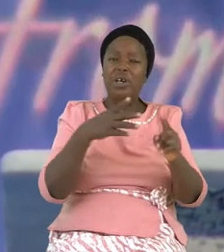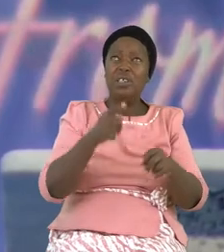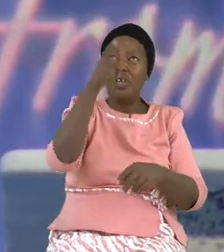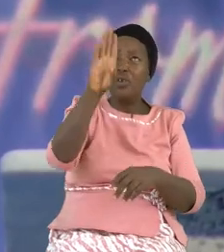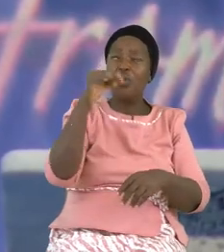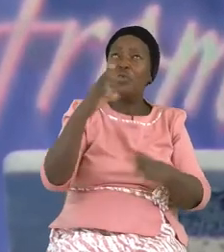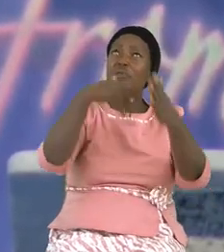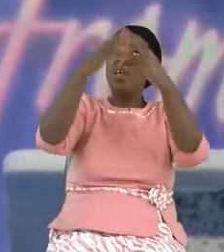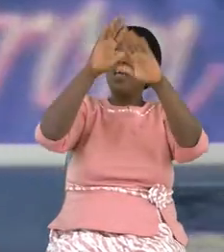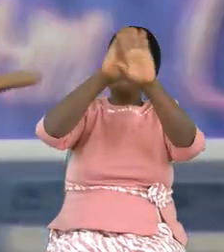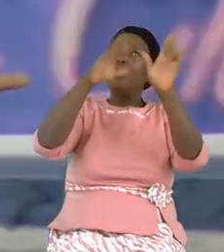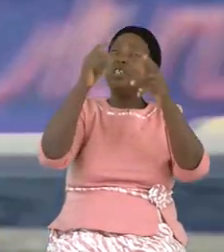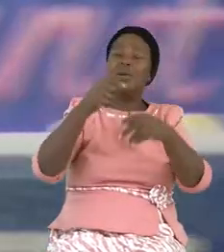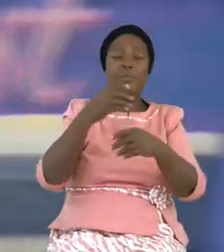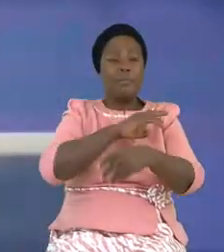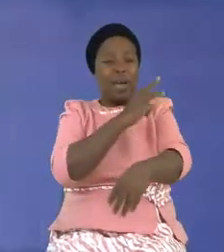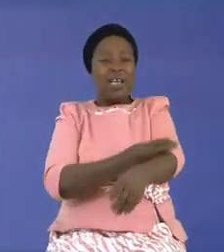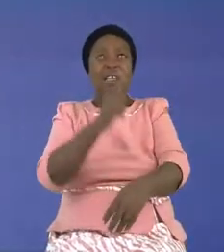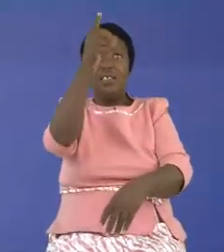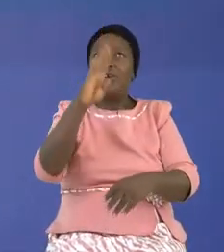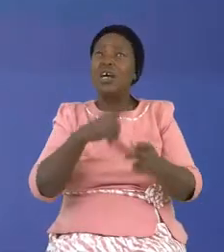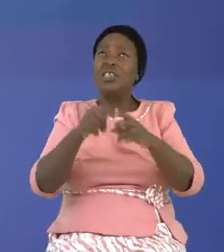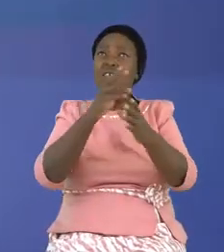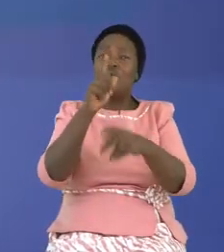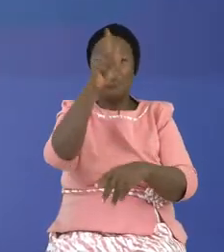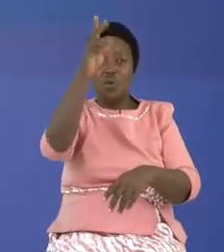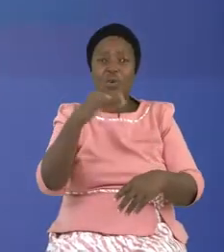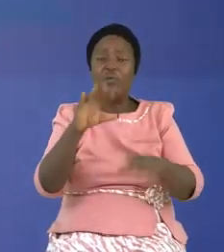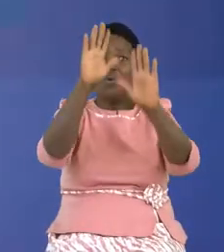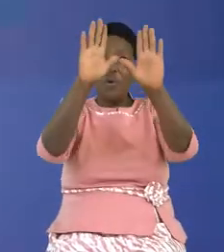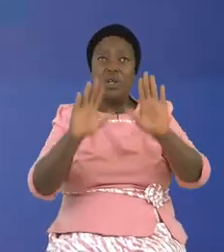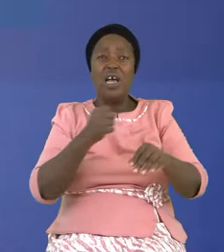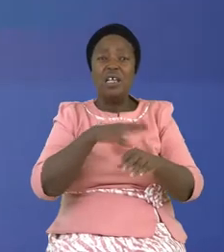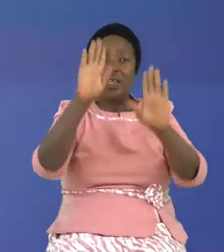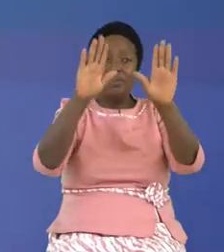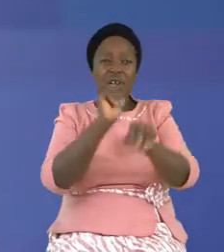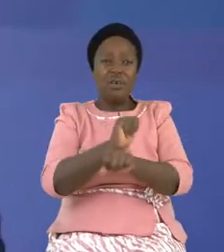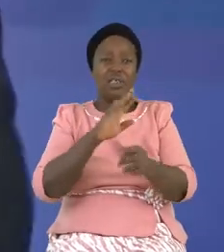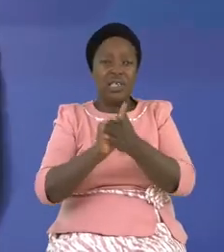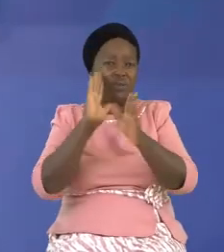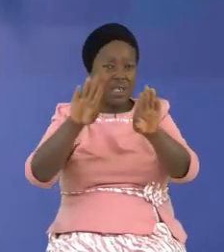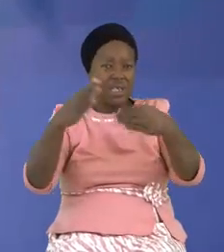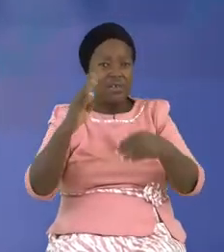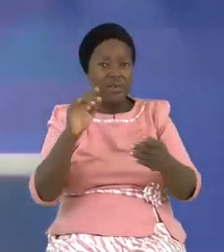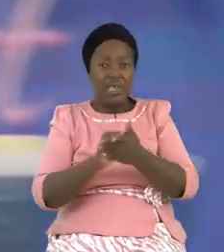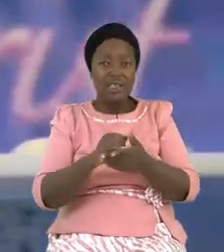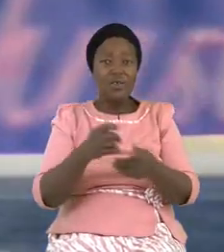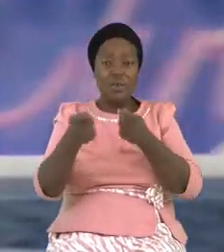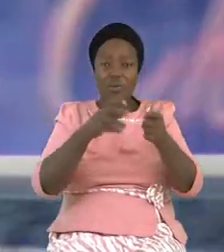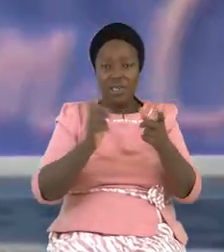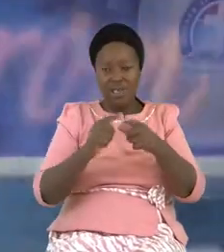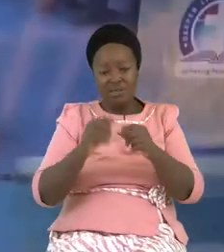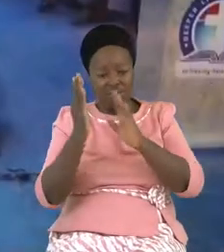the God of wonders, and the God of miracles that will give him that dominion, he leaves all that behind, and then he